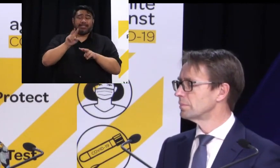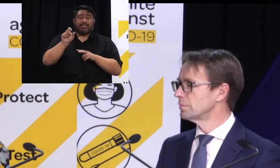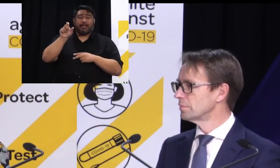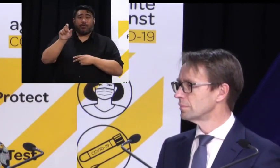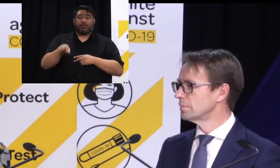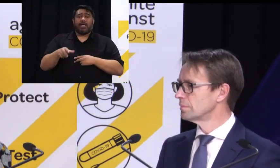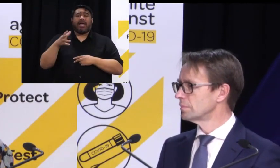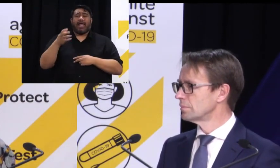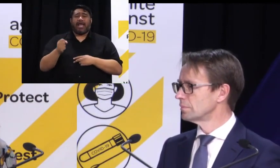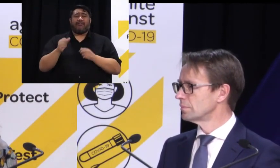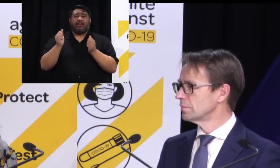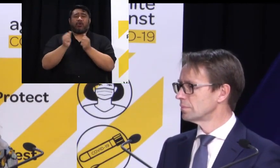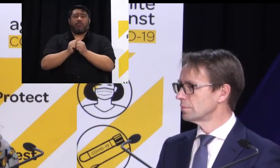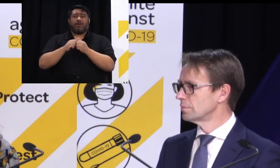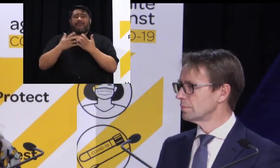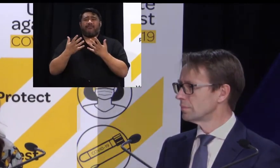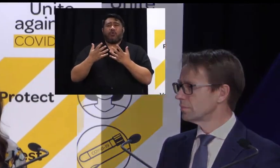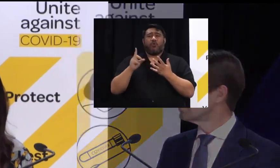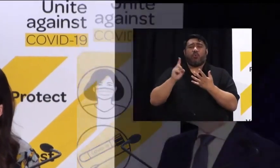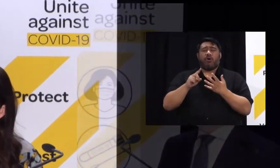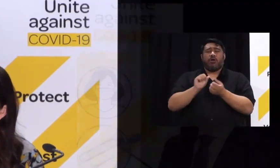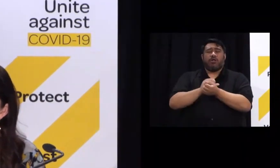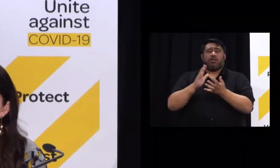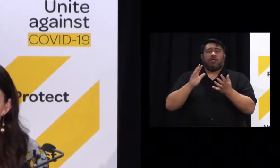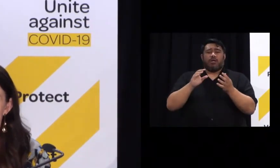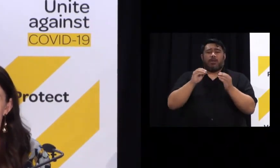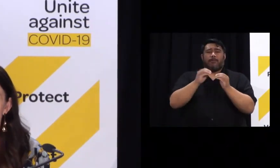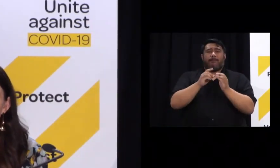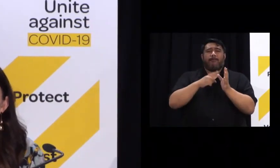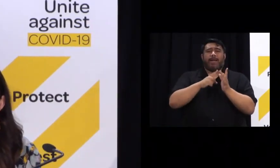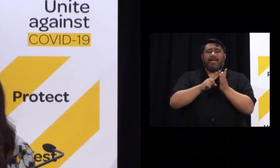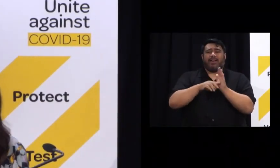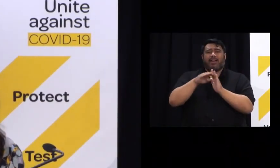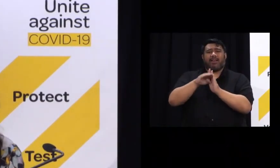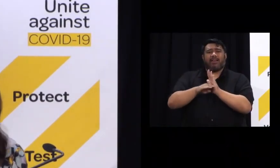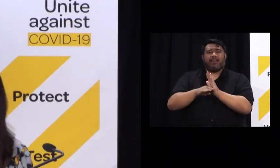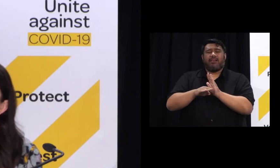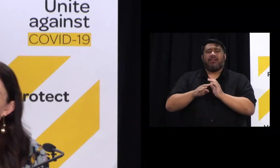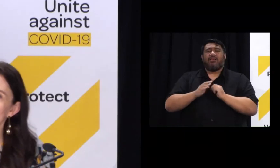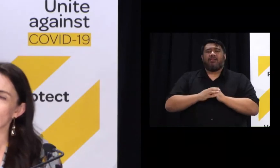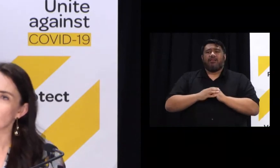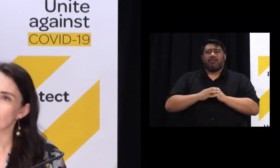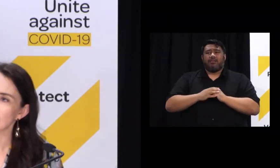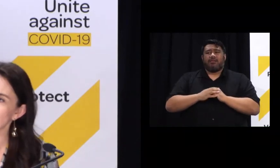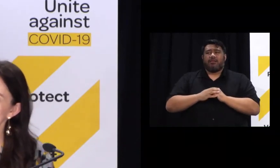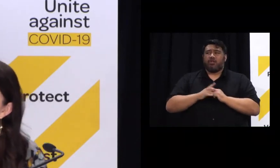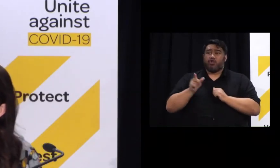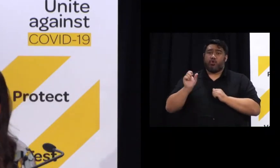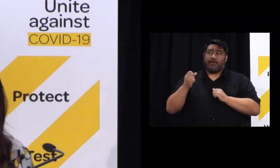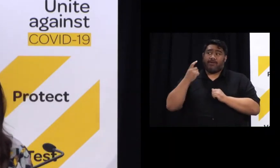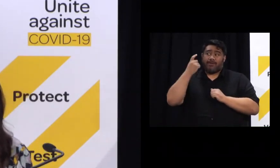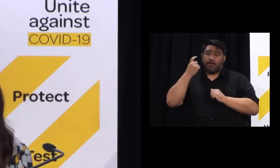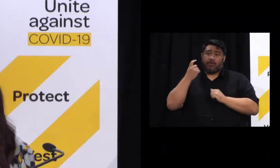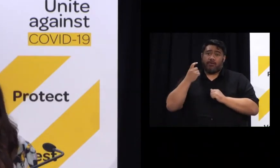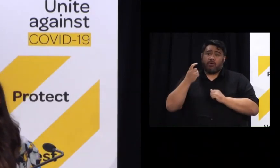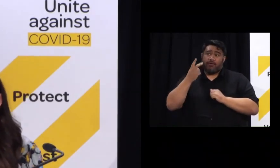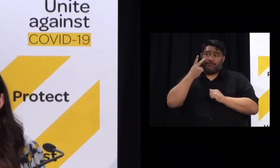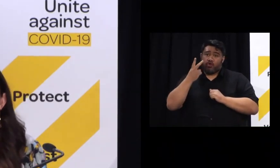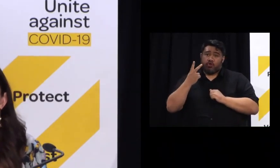done were you happy with that bail being proposed yes I do I have seen the police's explanation